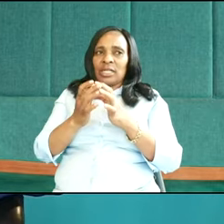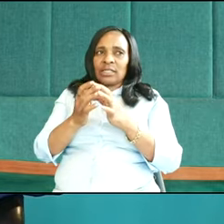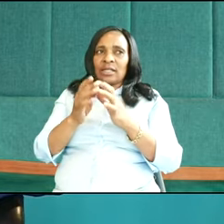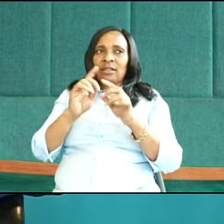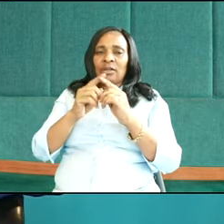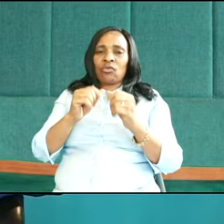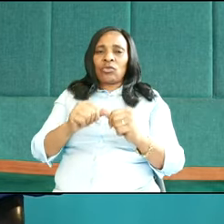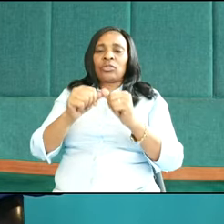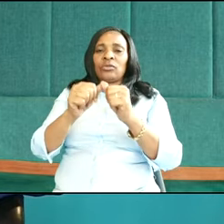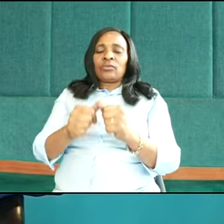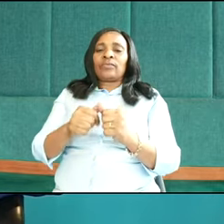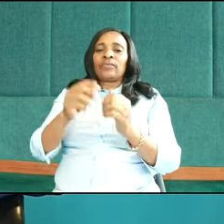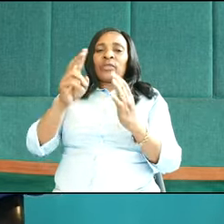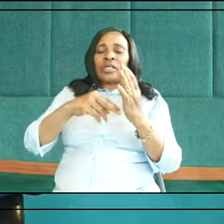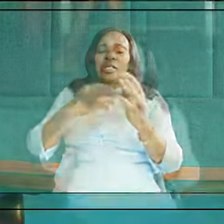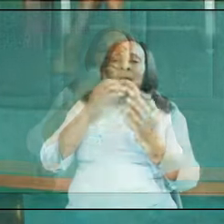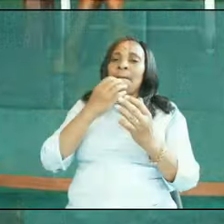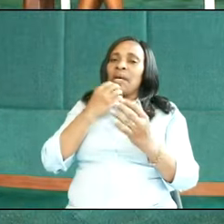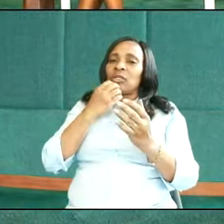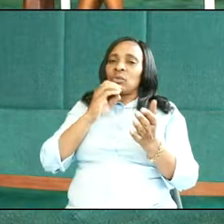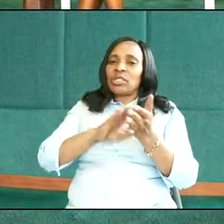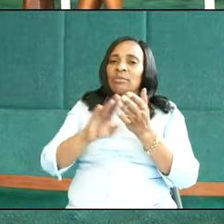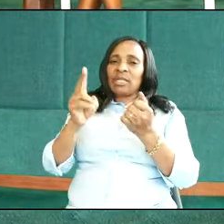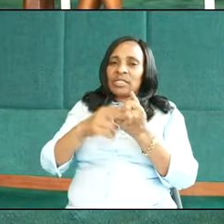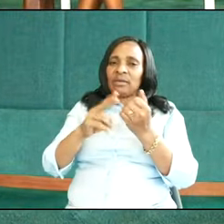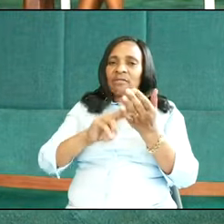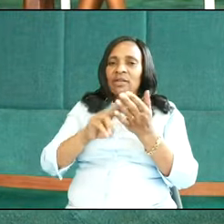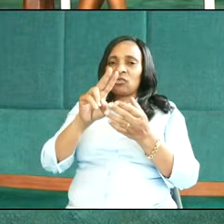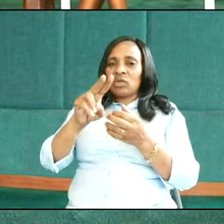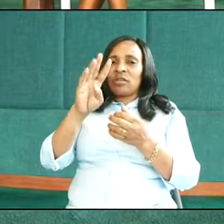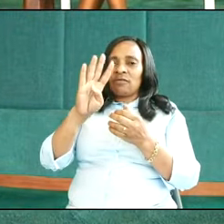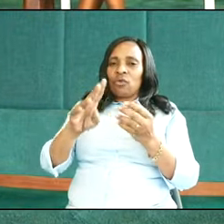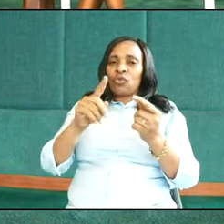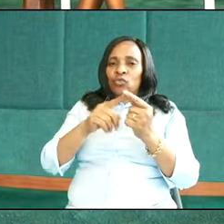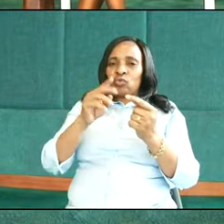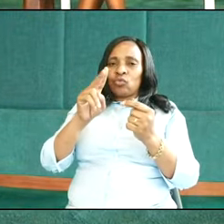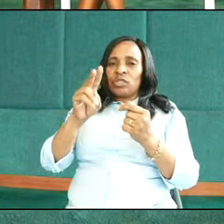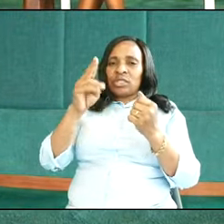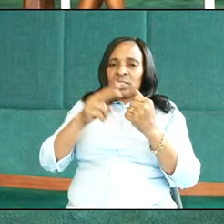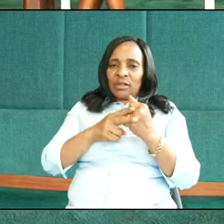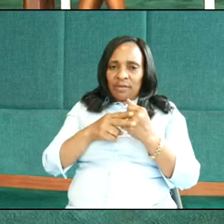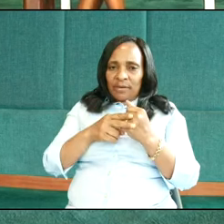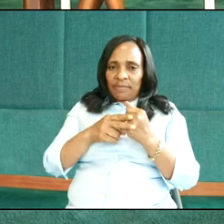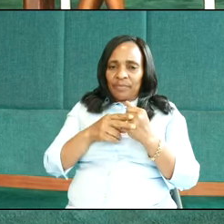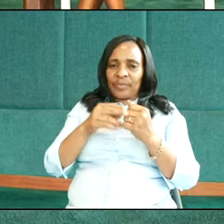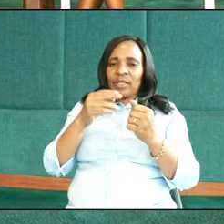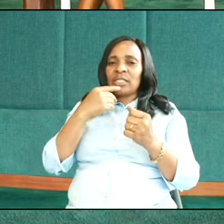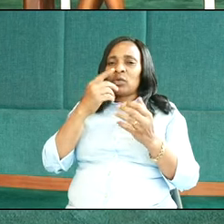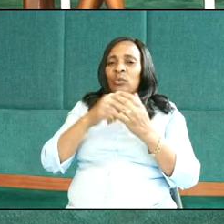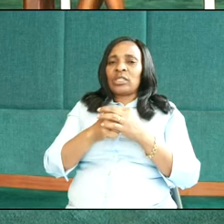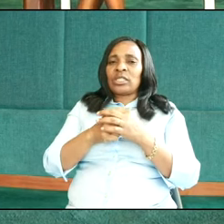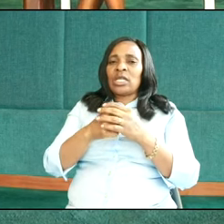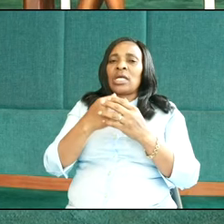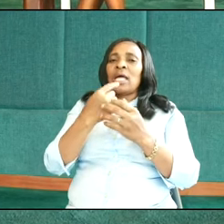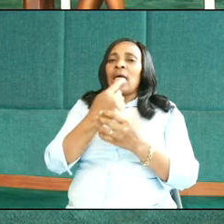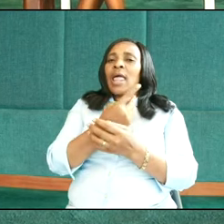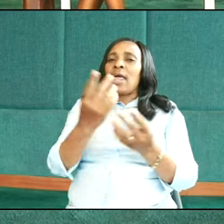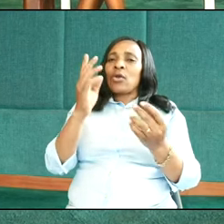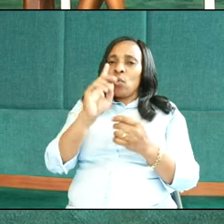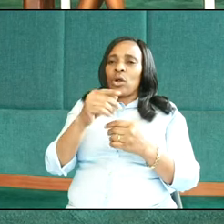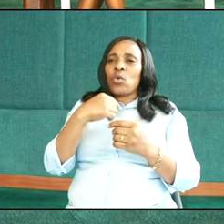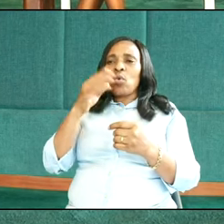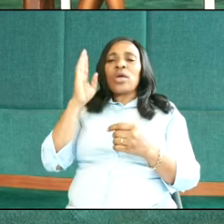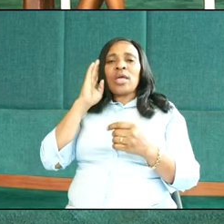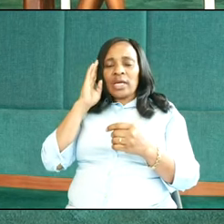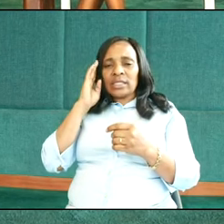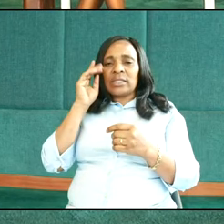John, go ahead, please read for us Matthew chapter 7, verse 24 to 27. It says, therefore, everyone who hears these